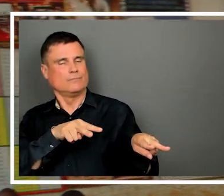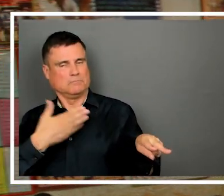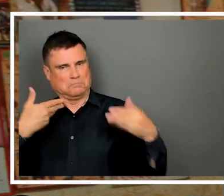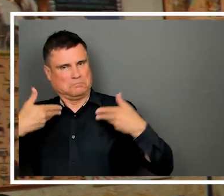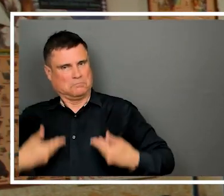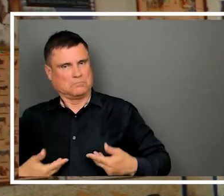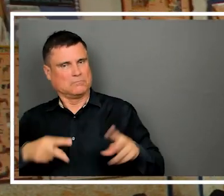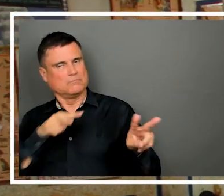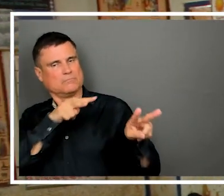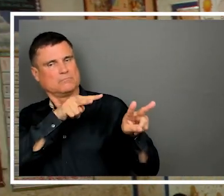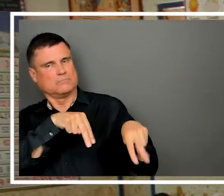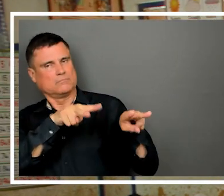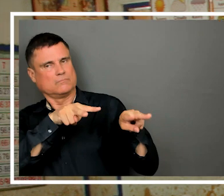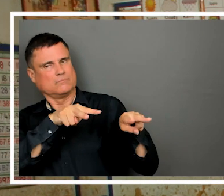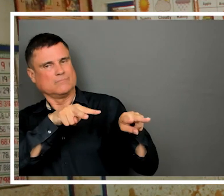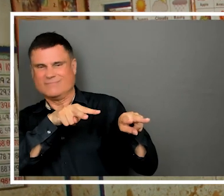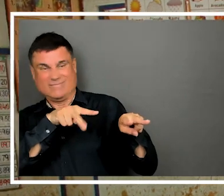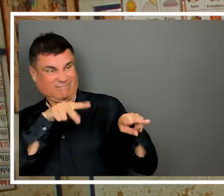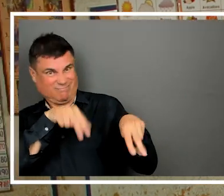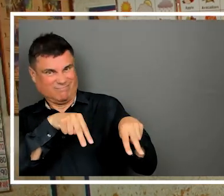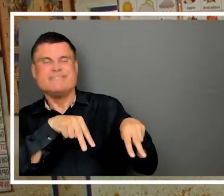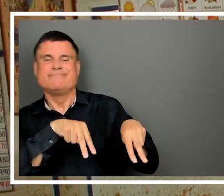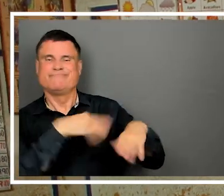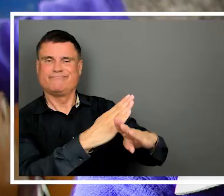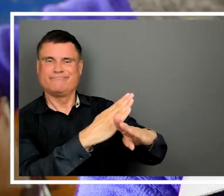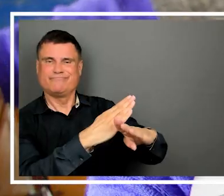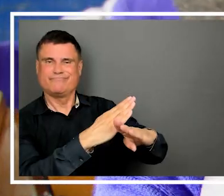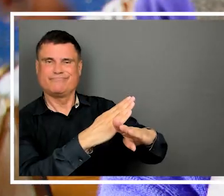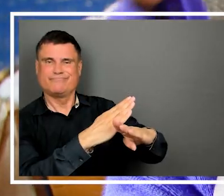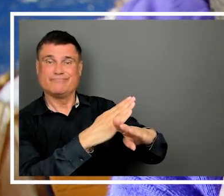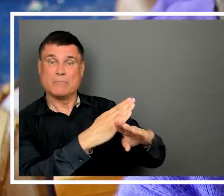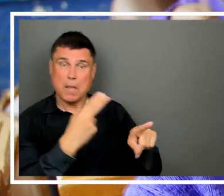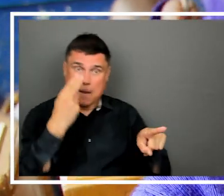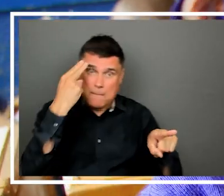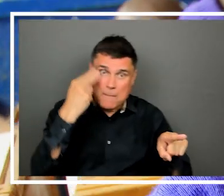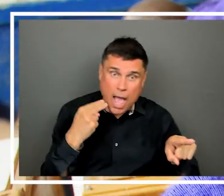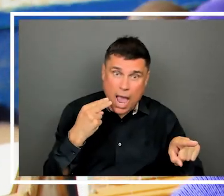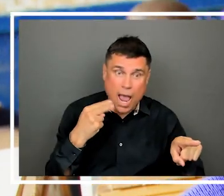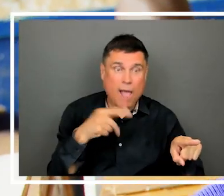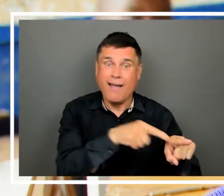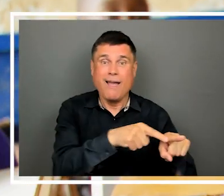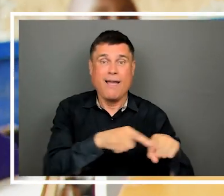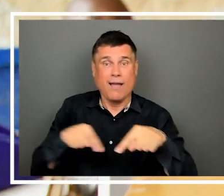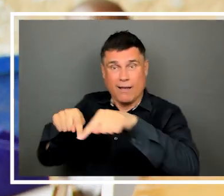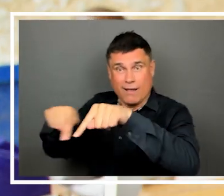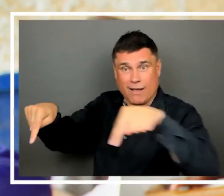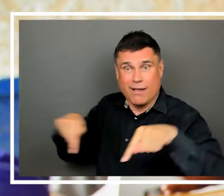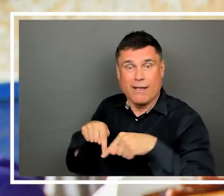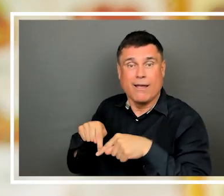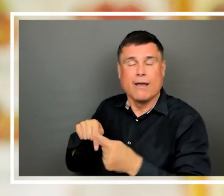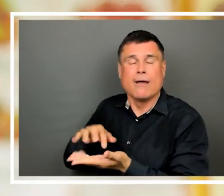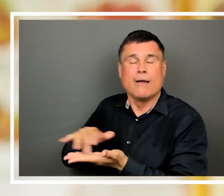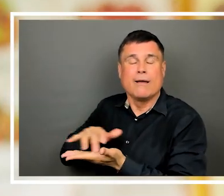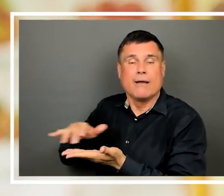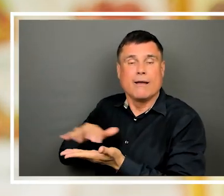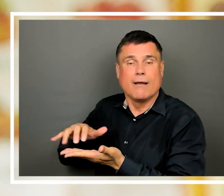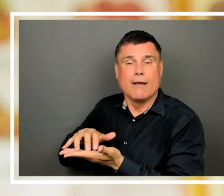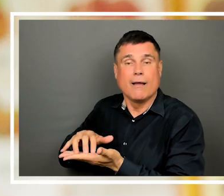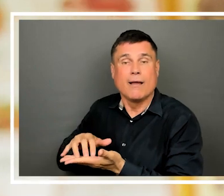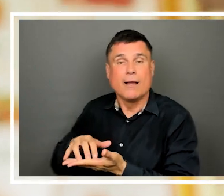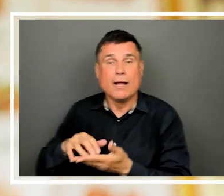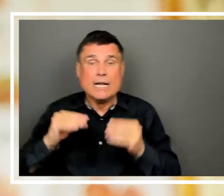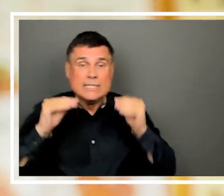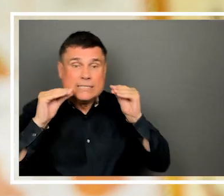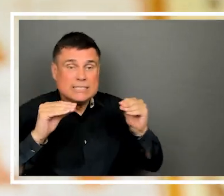is, people's attitudes can also be a barrier. If you're blind, then the tools that make reading easier